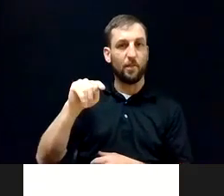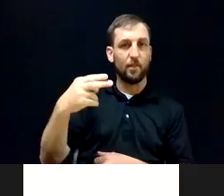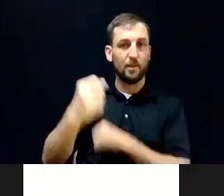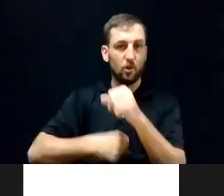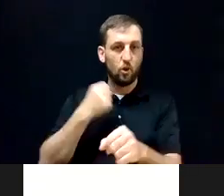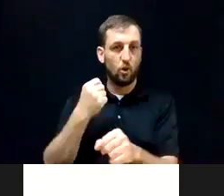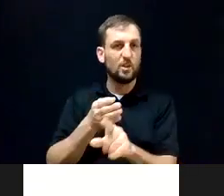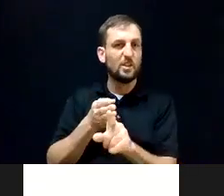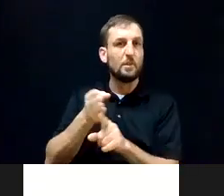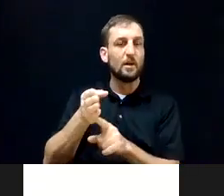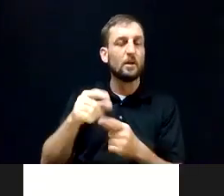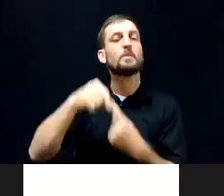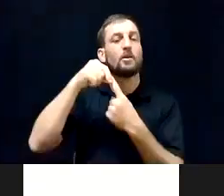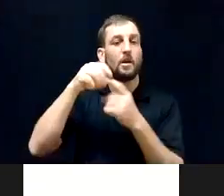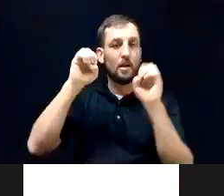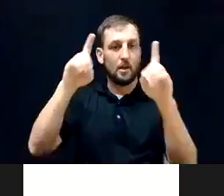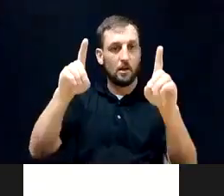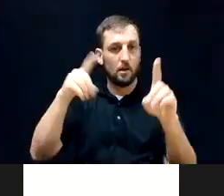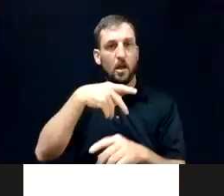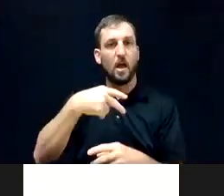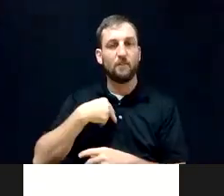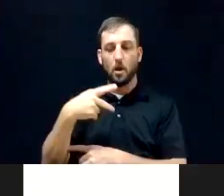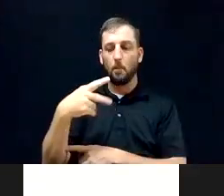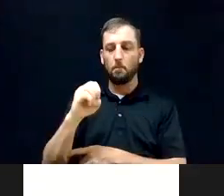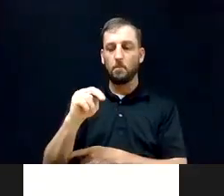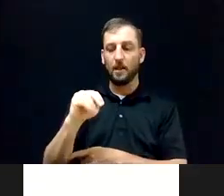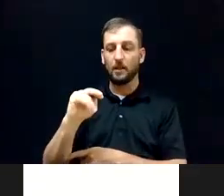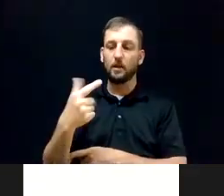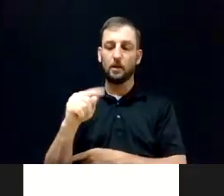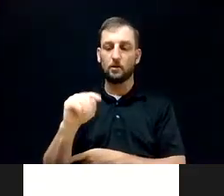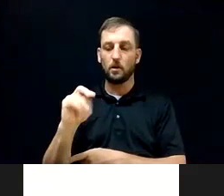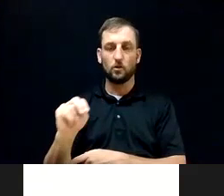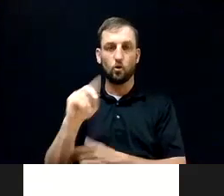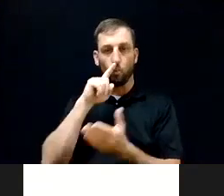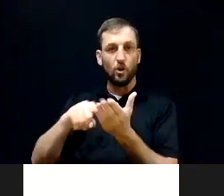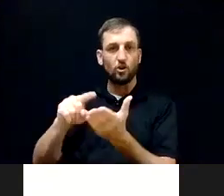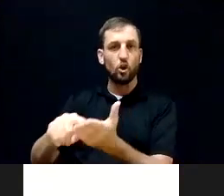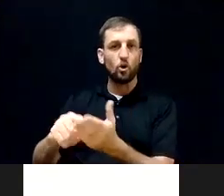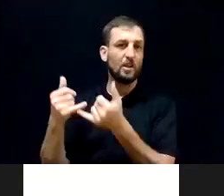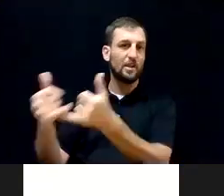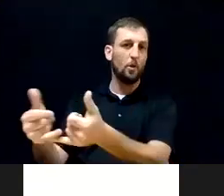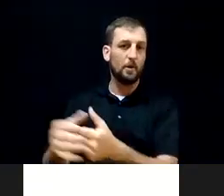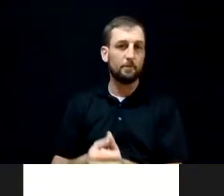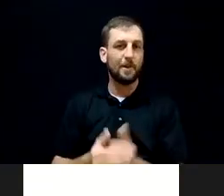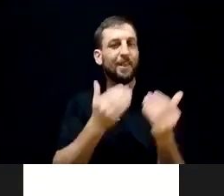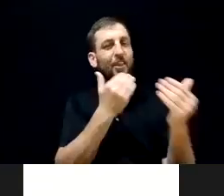education, and she holds the Pennington Research Endowment. Thank you, Dr. Beckers.